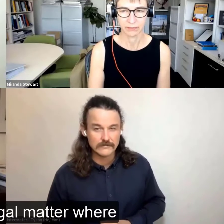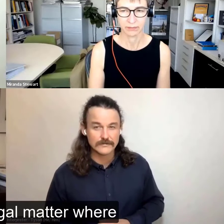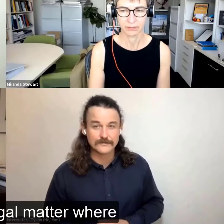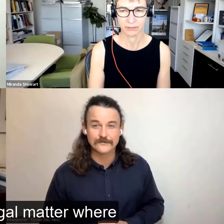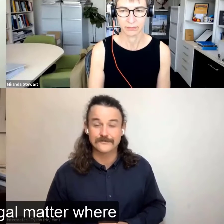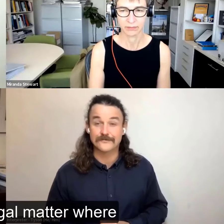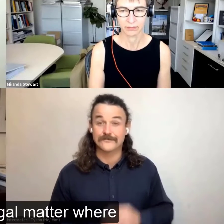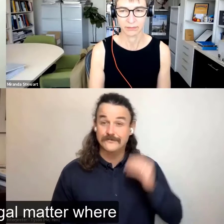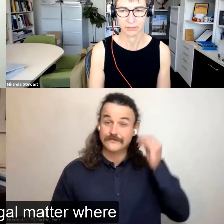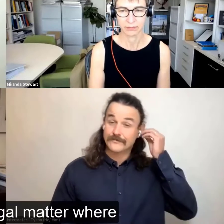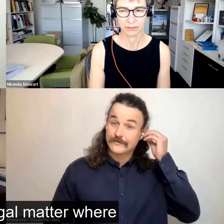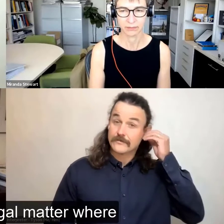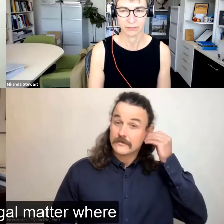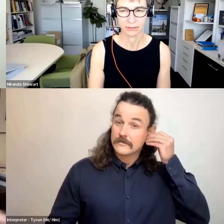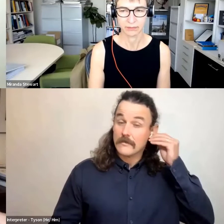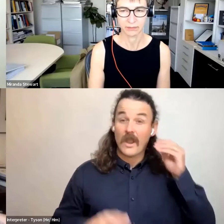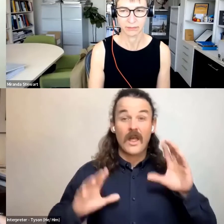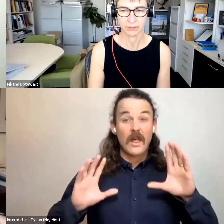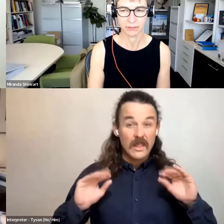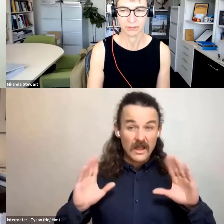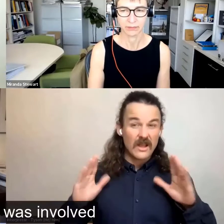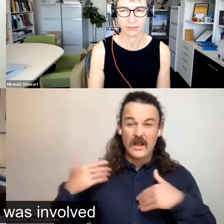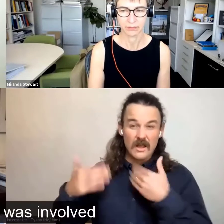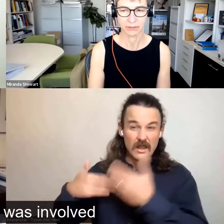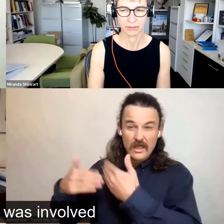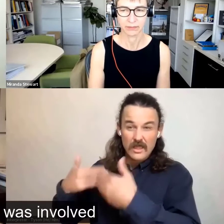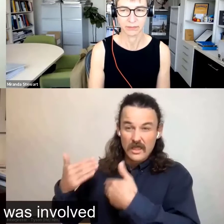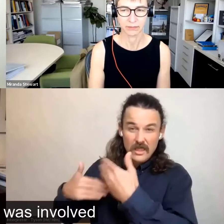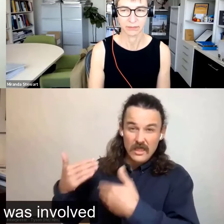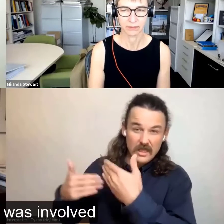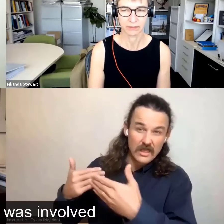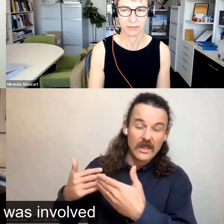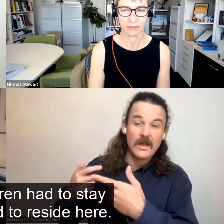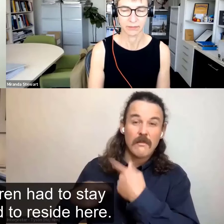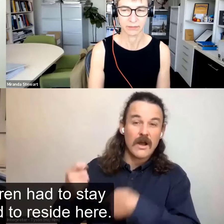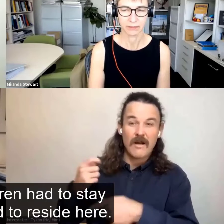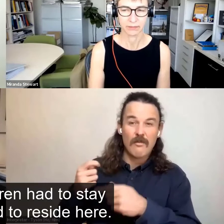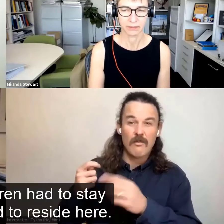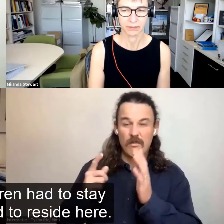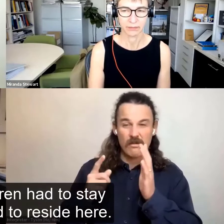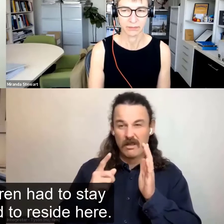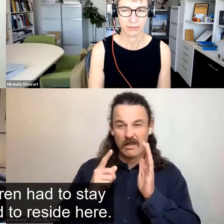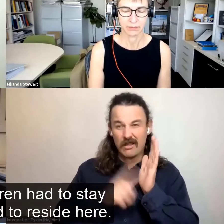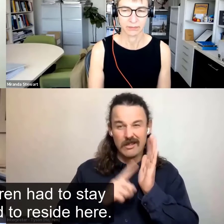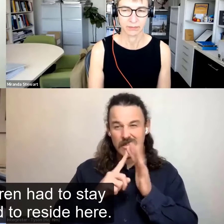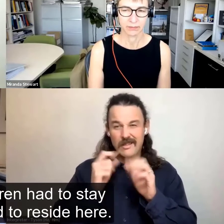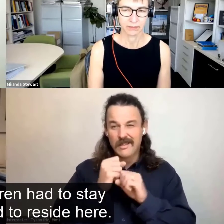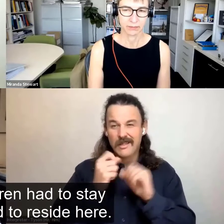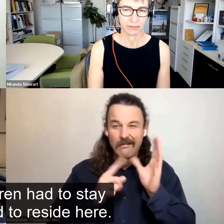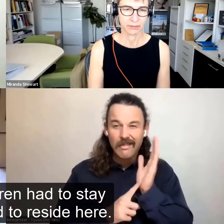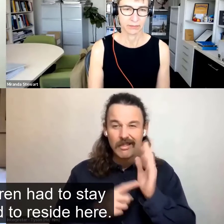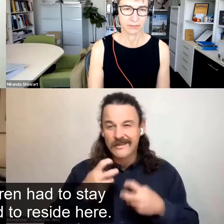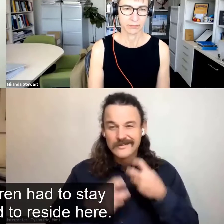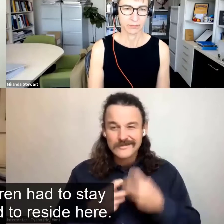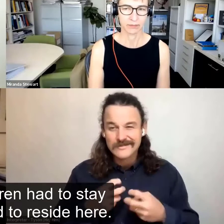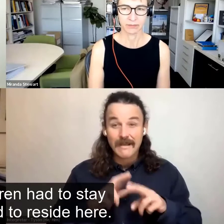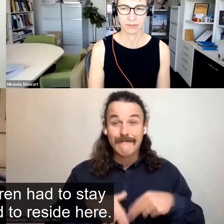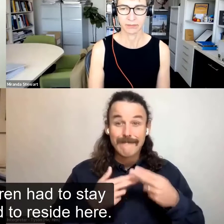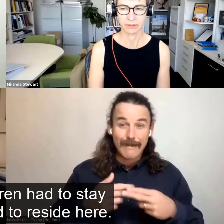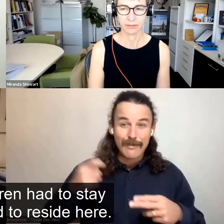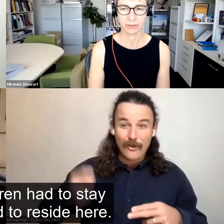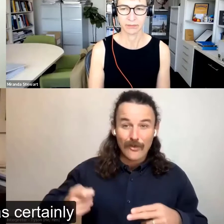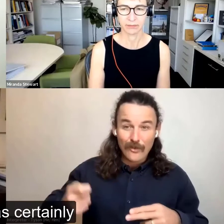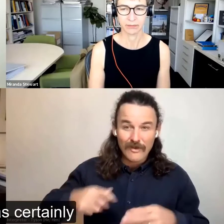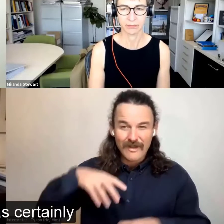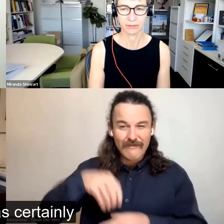it became a legal matter where family court was involved and the children had to stay here. They had to reside